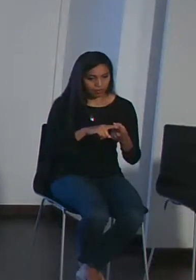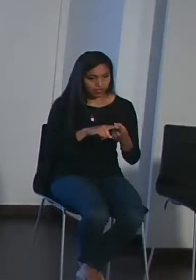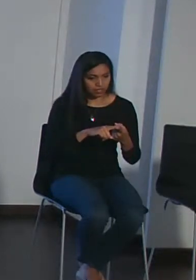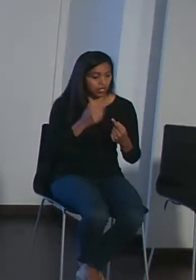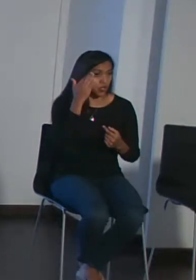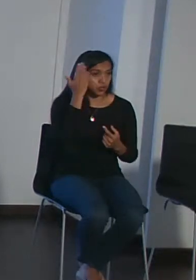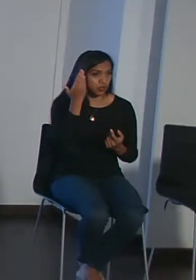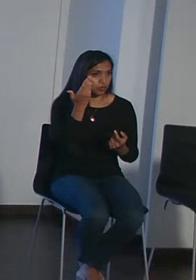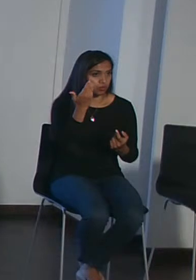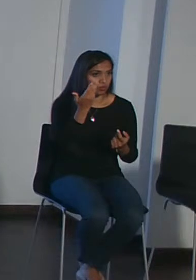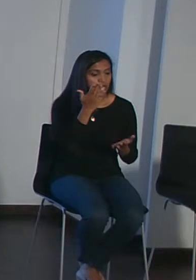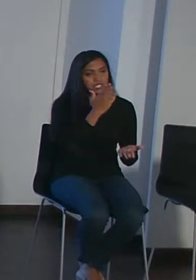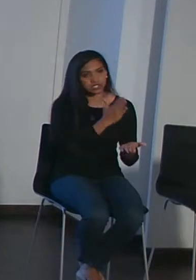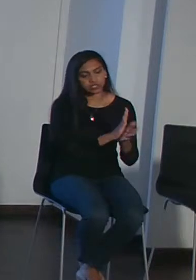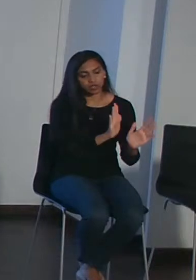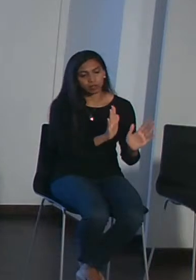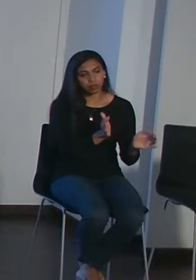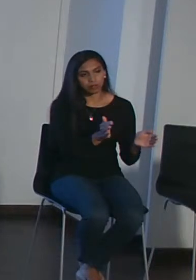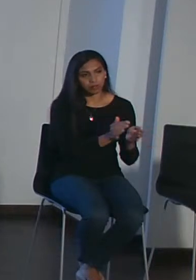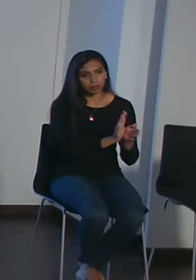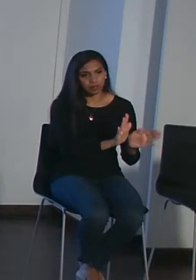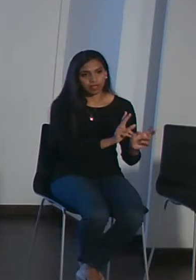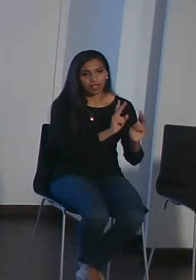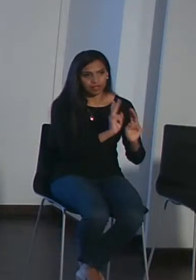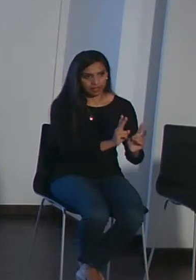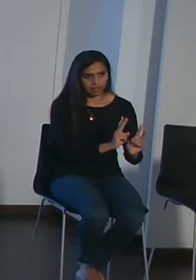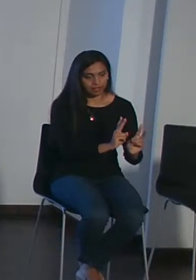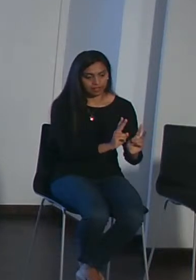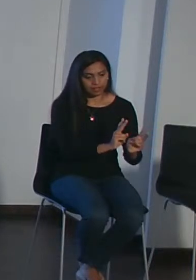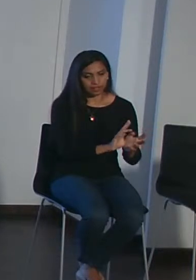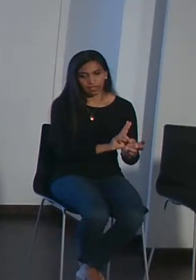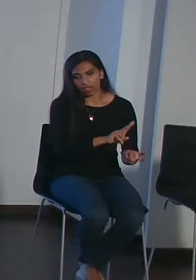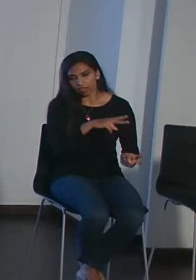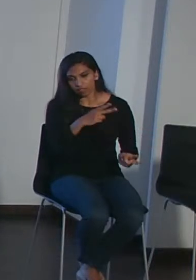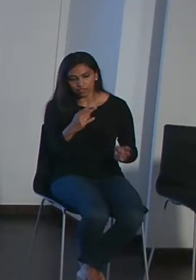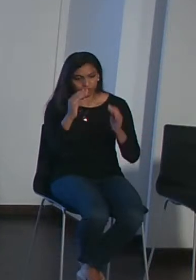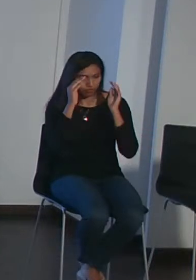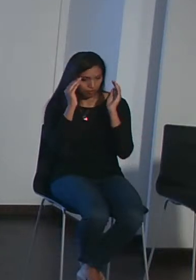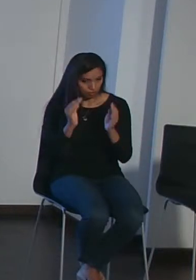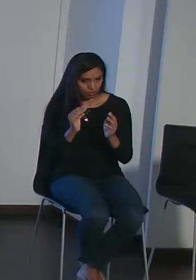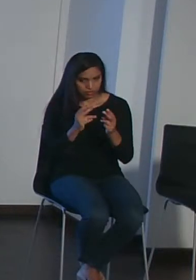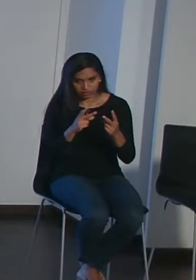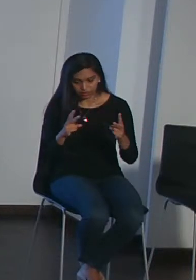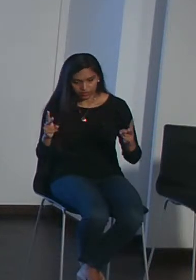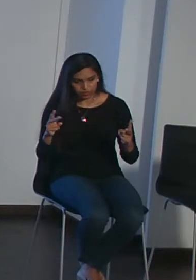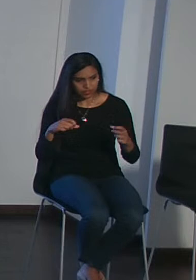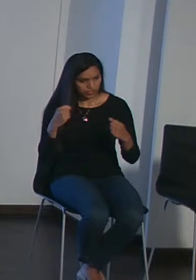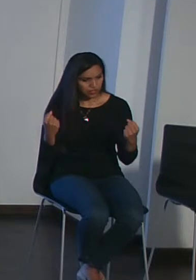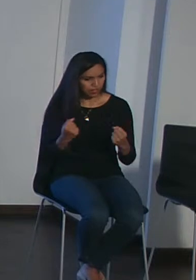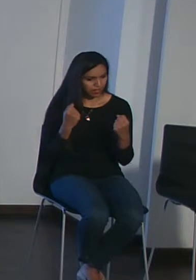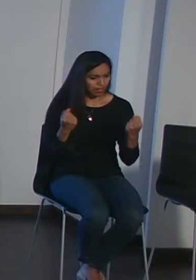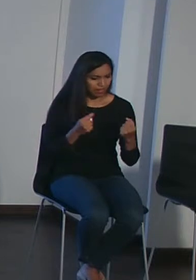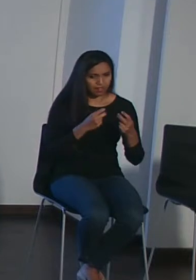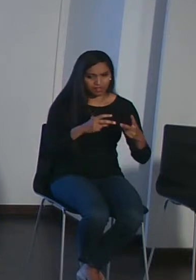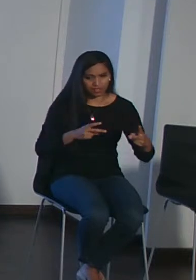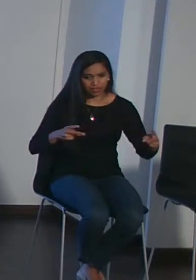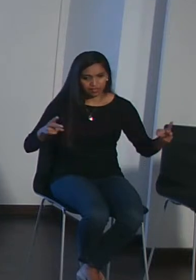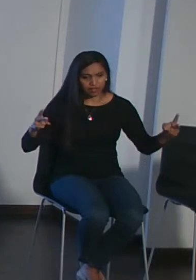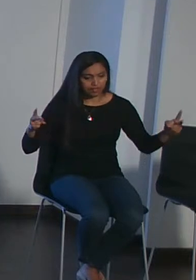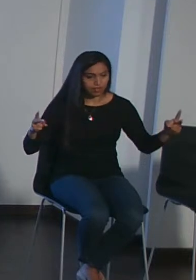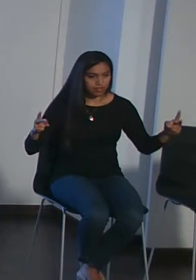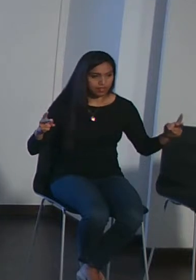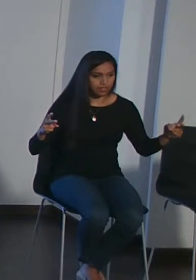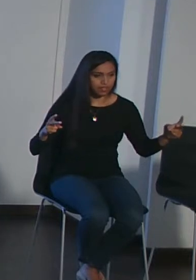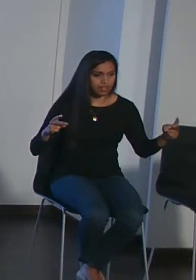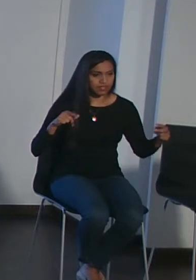will say that this is not being shown. You know. Then I realized that, but that's